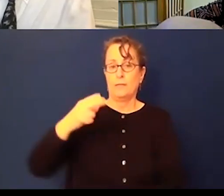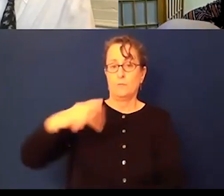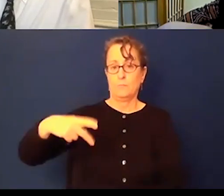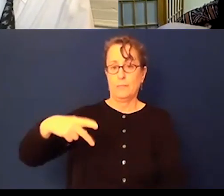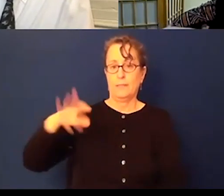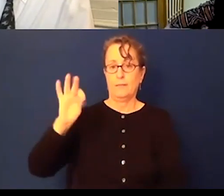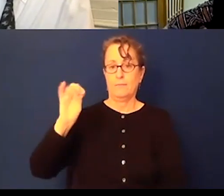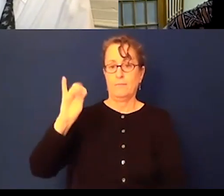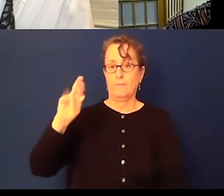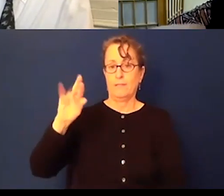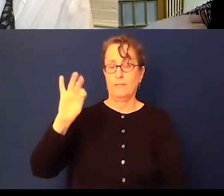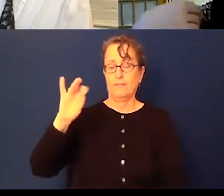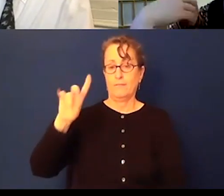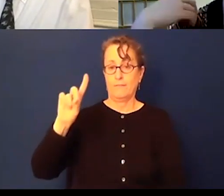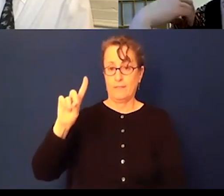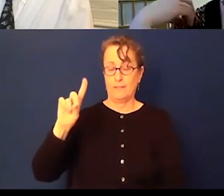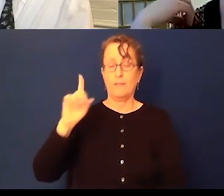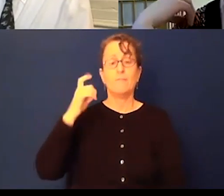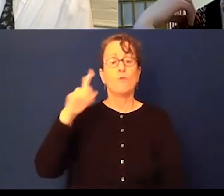of